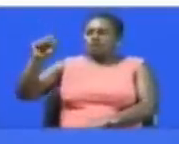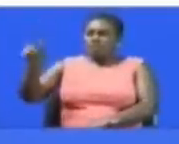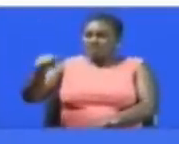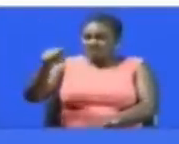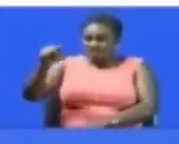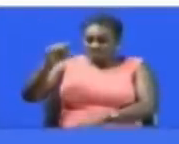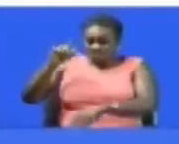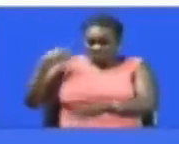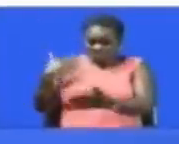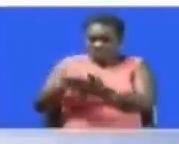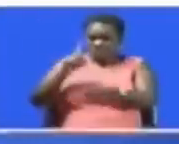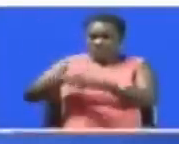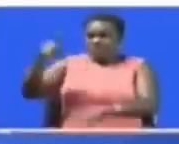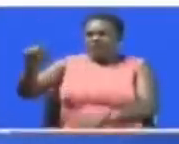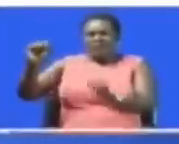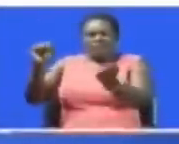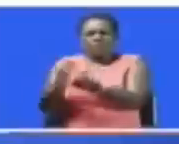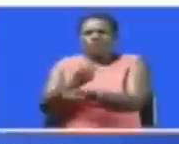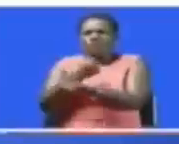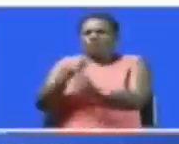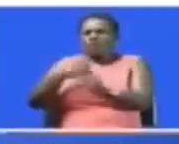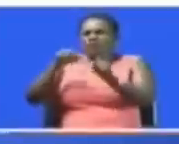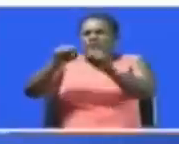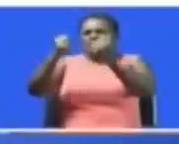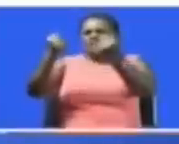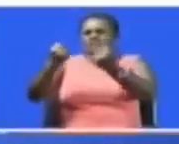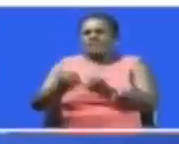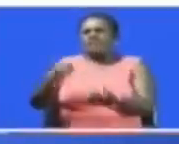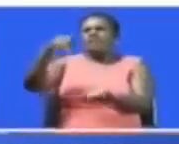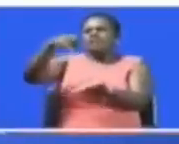get it wrong, right, we can never really have a system where